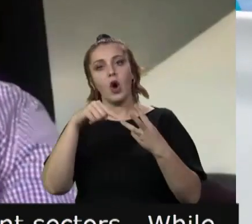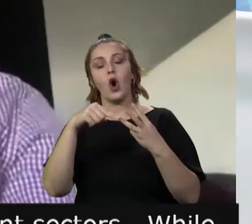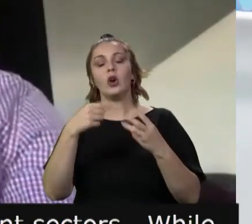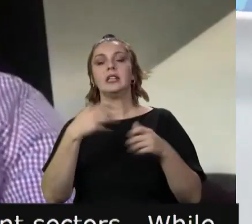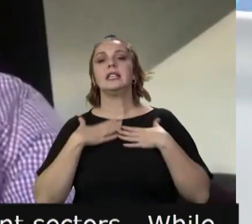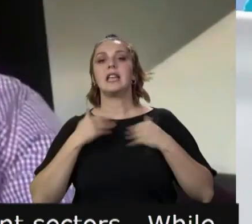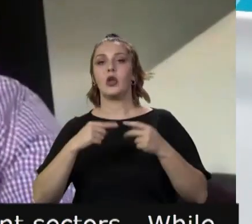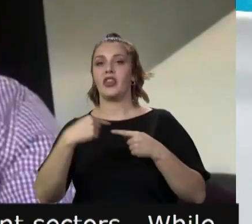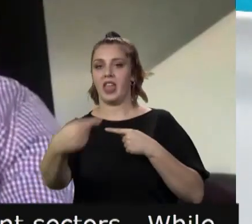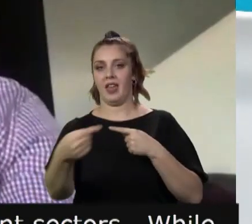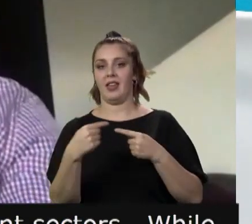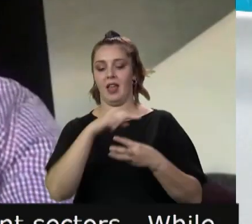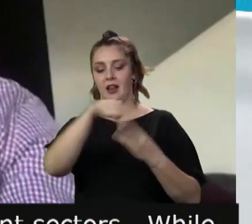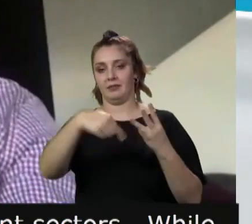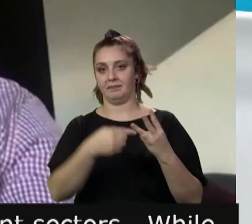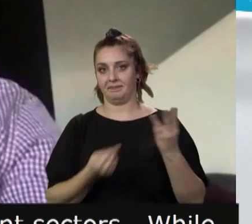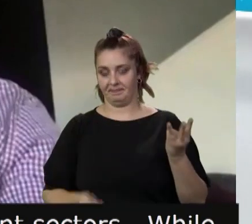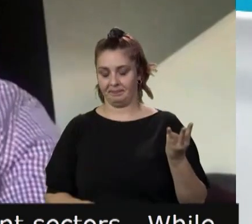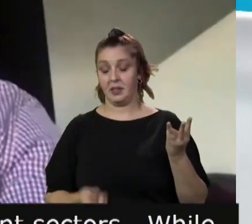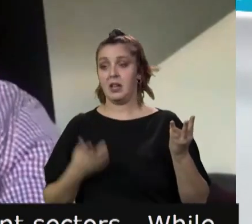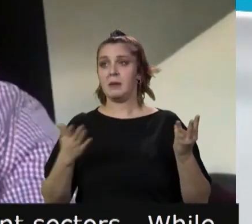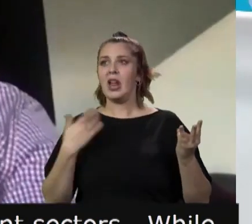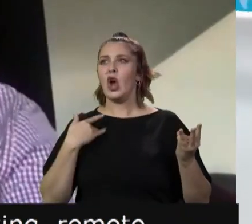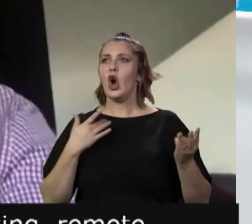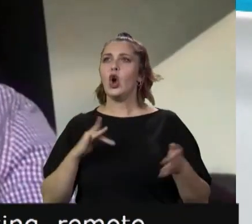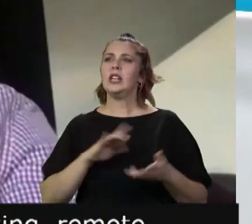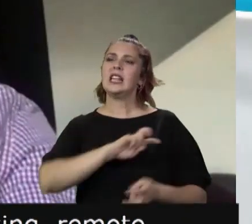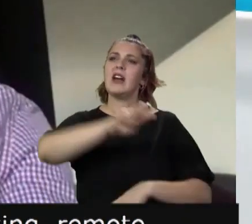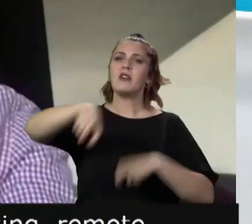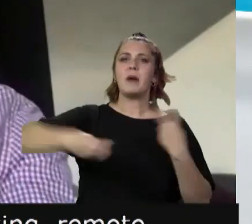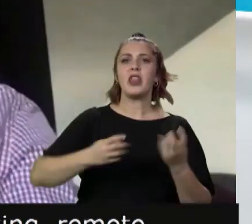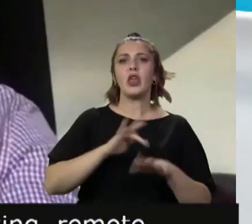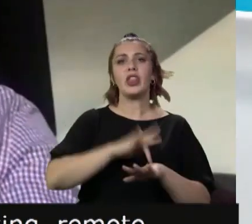remote learning, or remote healthcare.